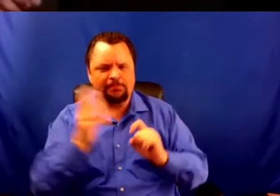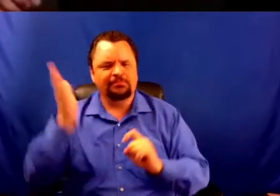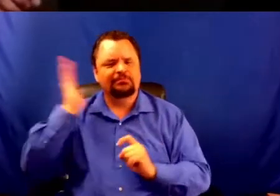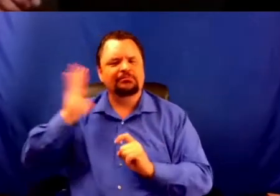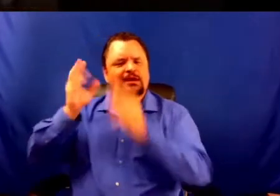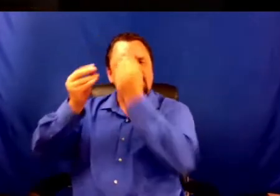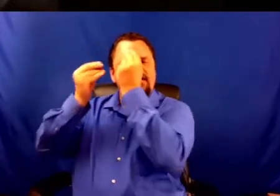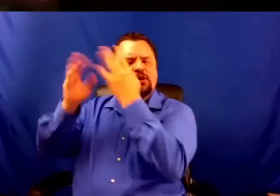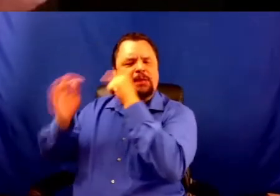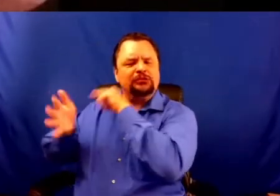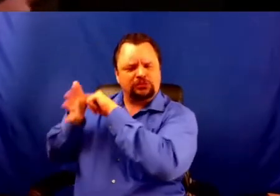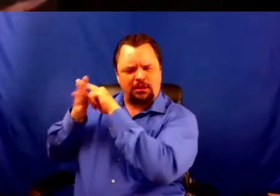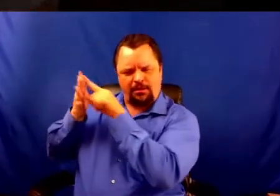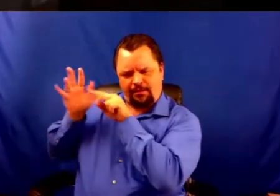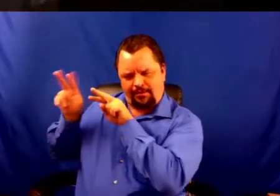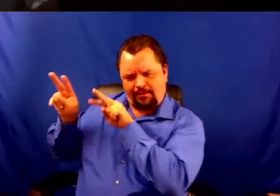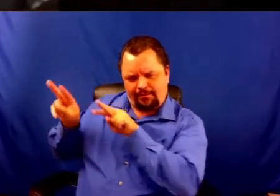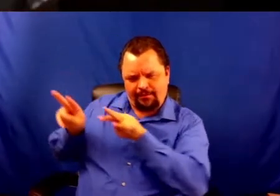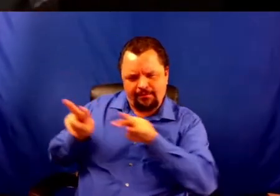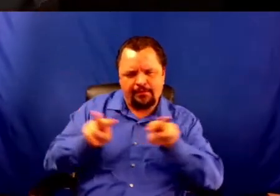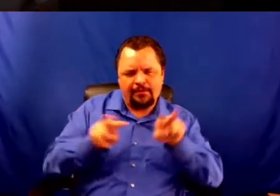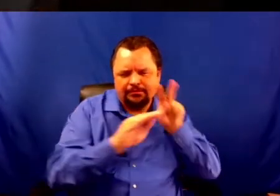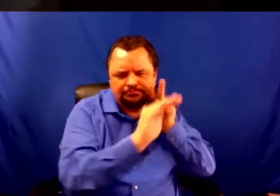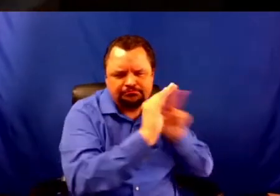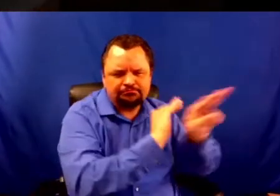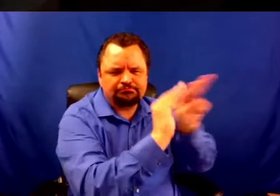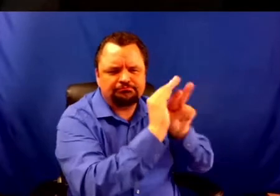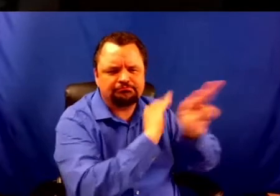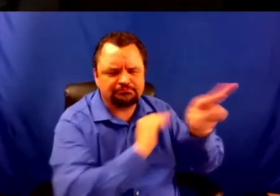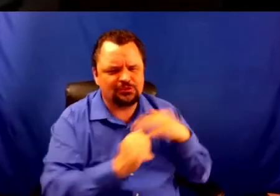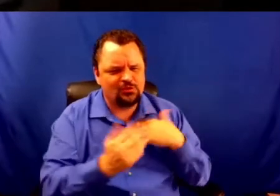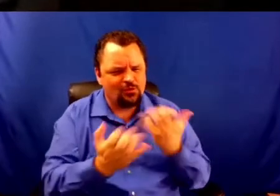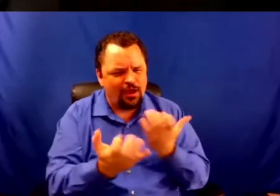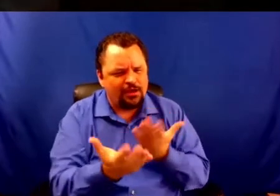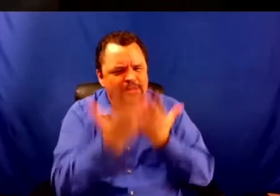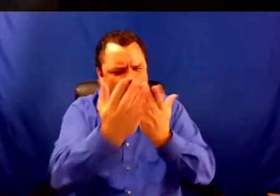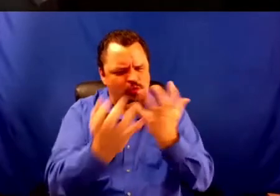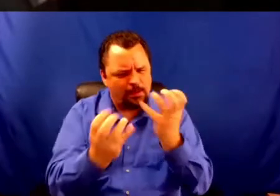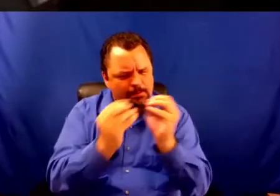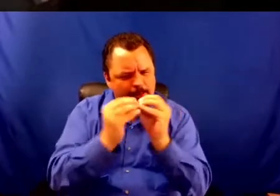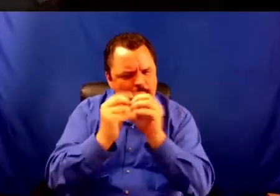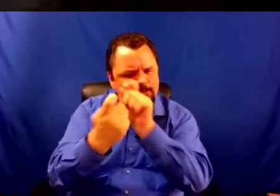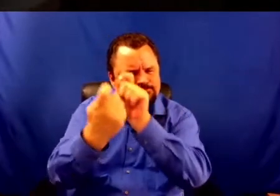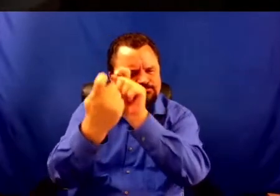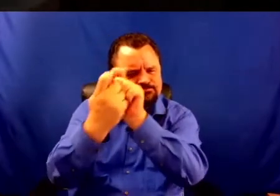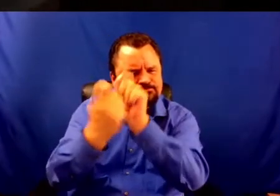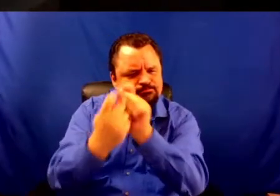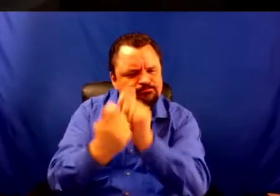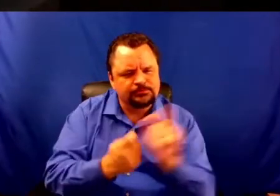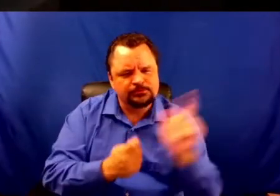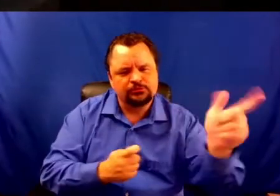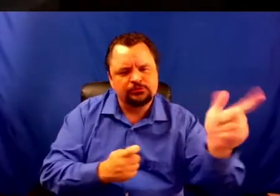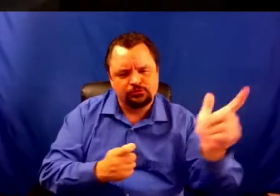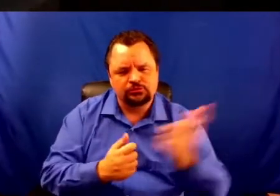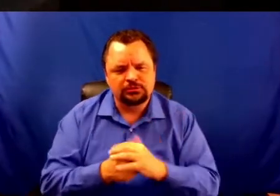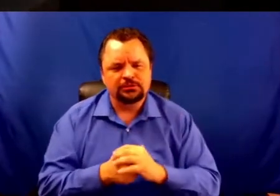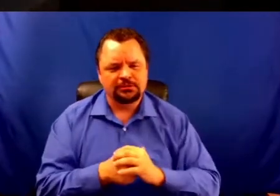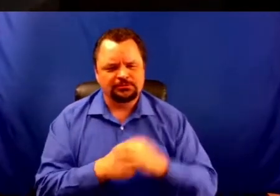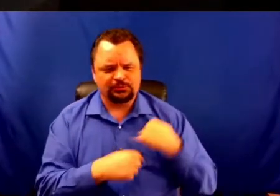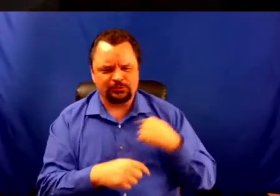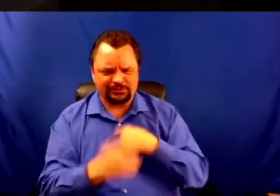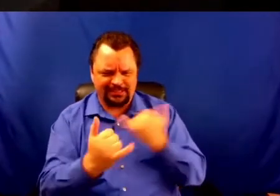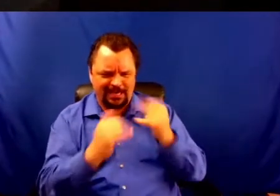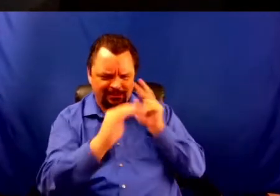rely on them. Yeah. When you're finished, I just want to offer some more details about go that. So we are